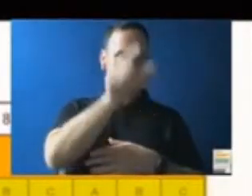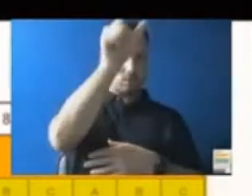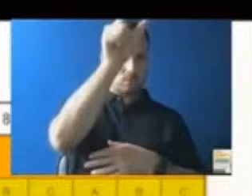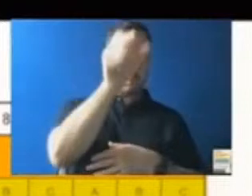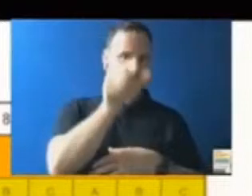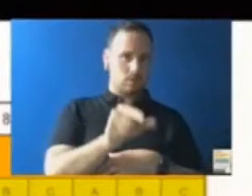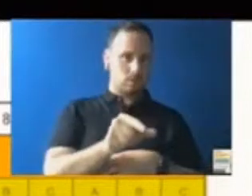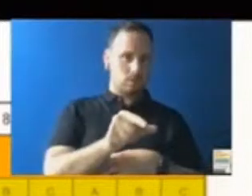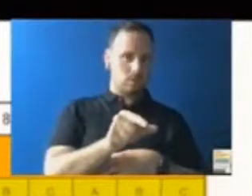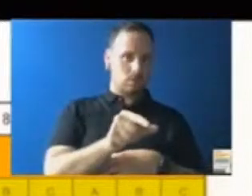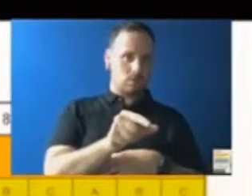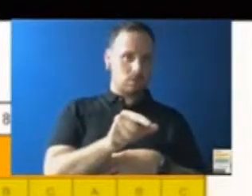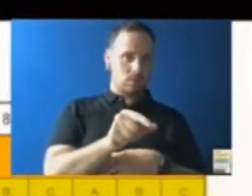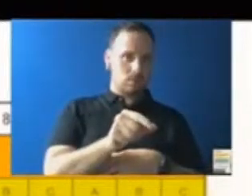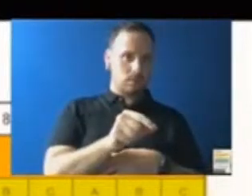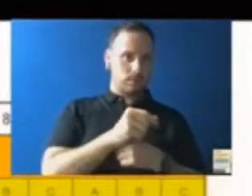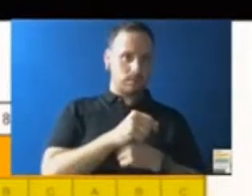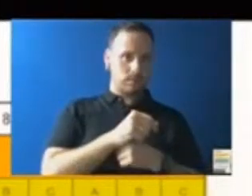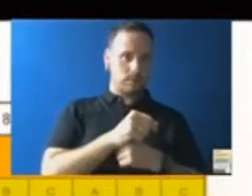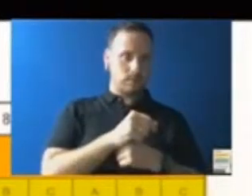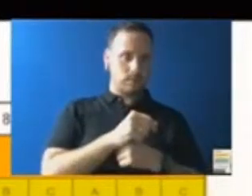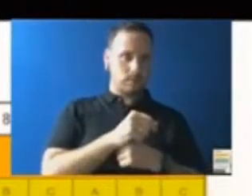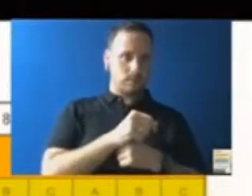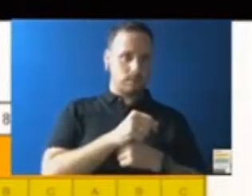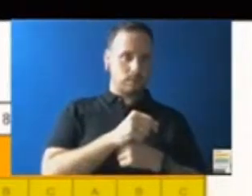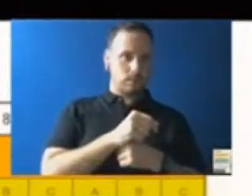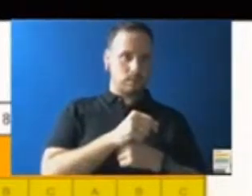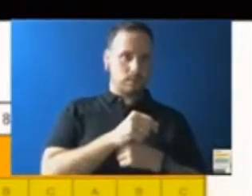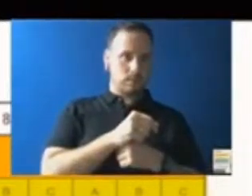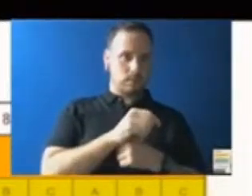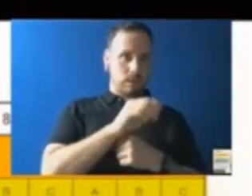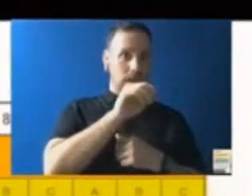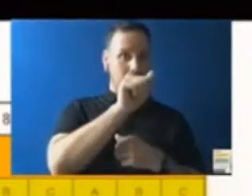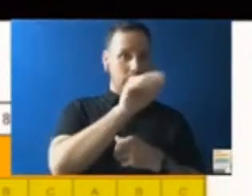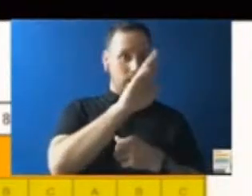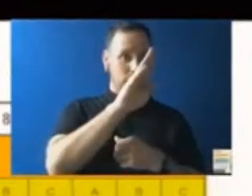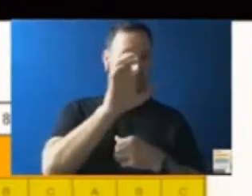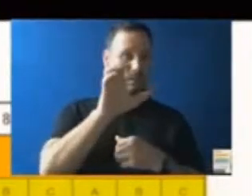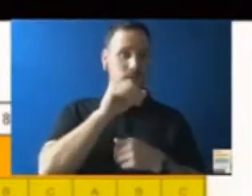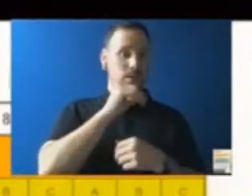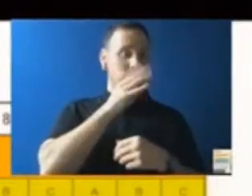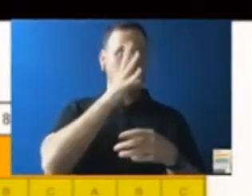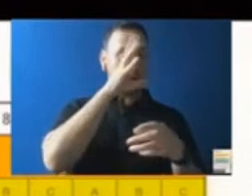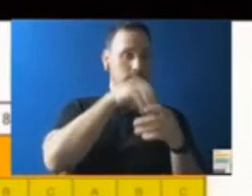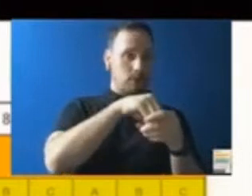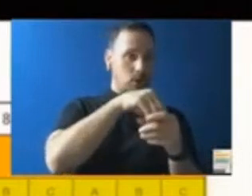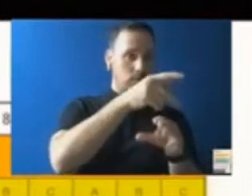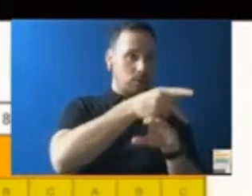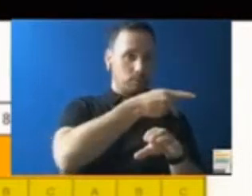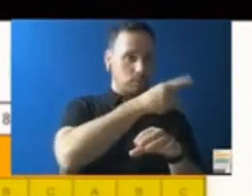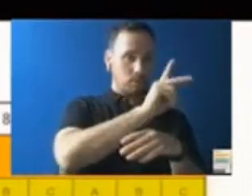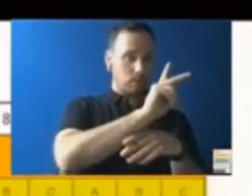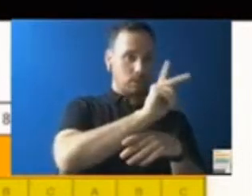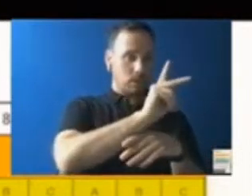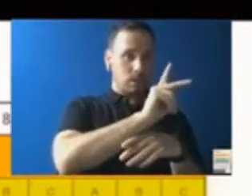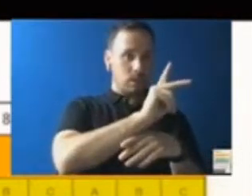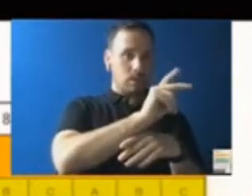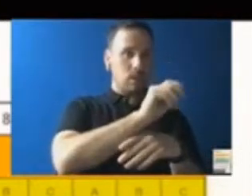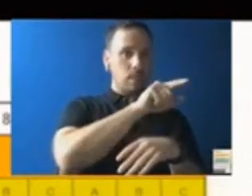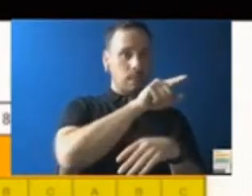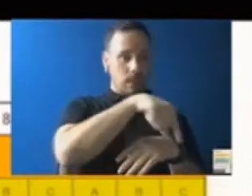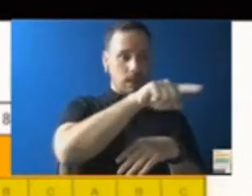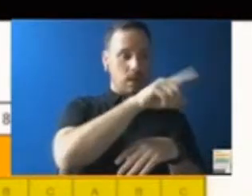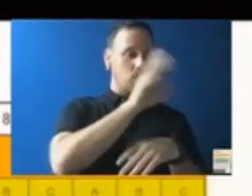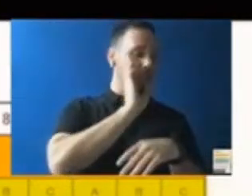pre-K does not apply with pre-K to have an A, B, and C rotation. All of our pre-K students will be coming at one